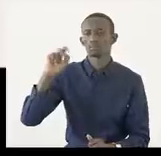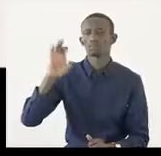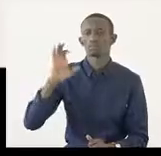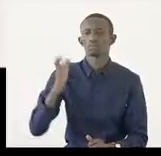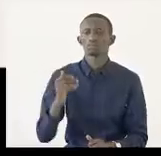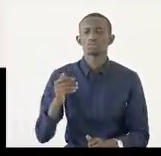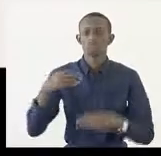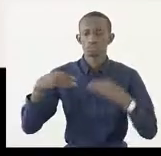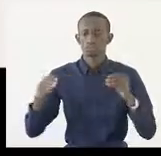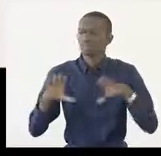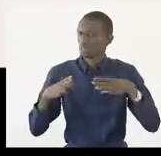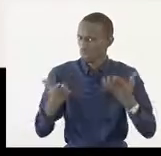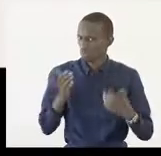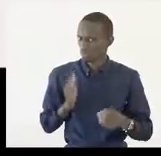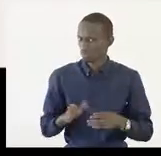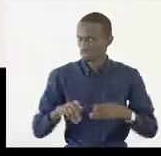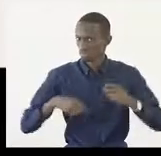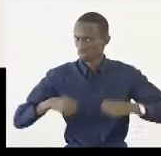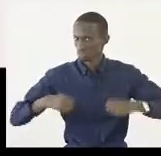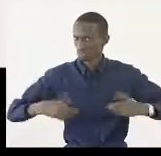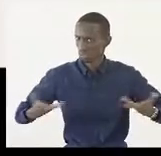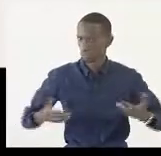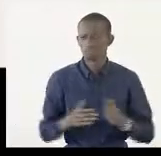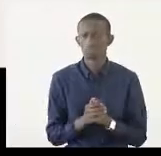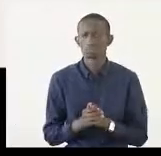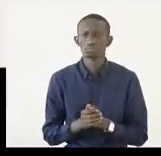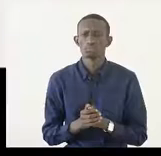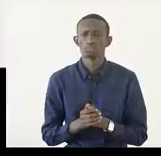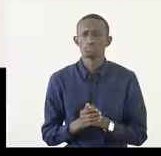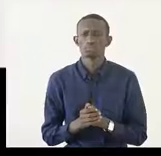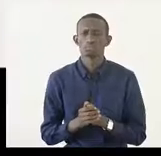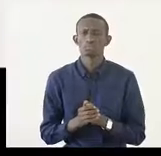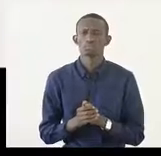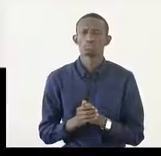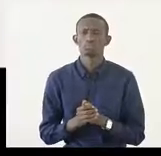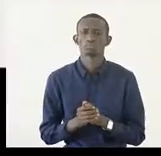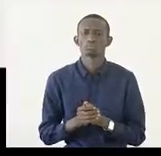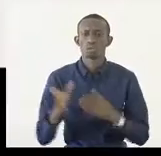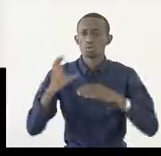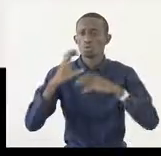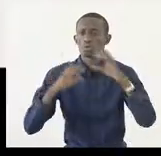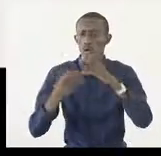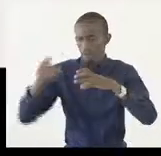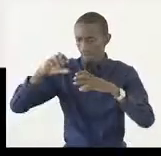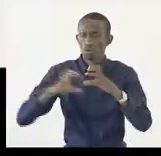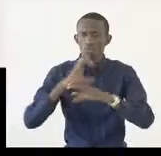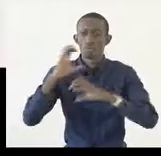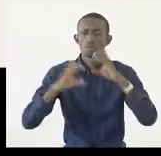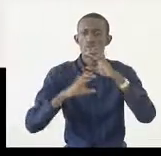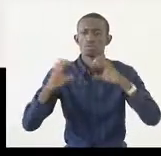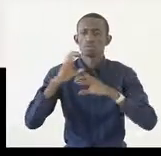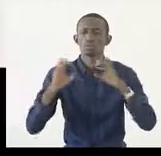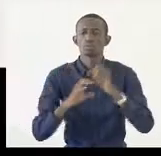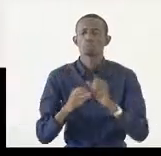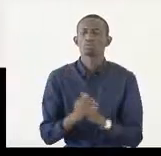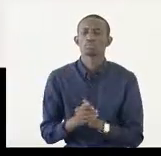they react? That entails the chemical properties of these